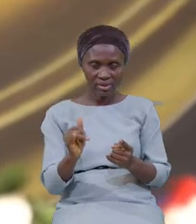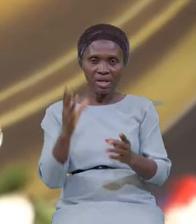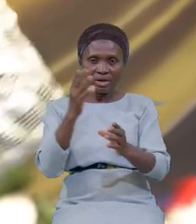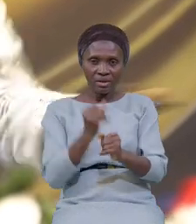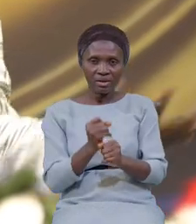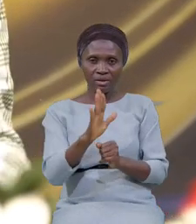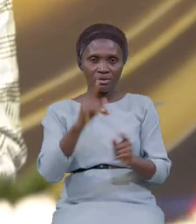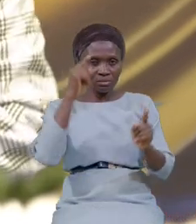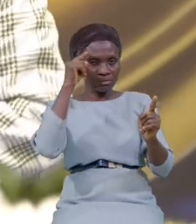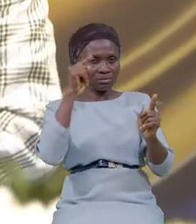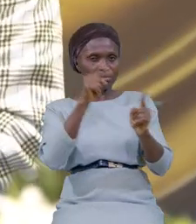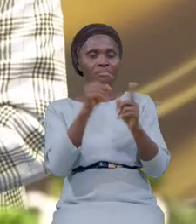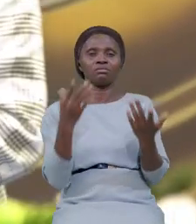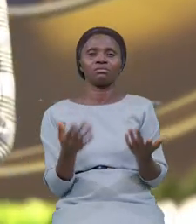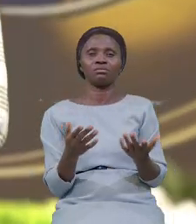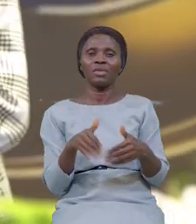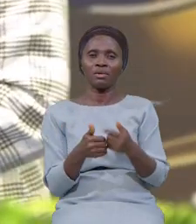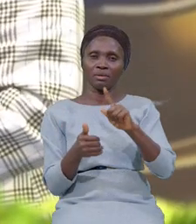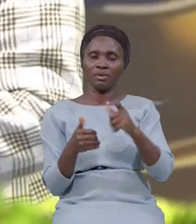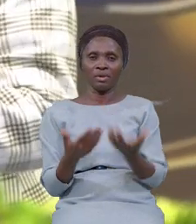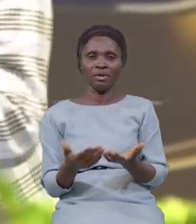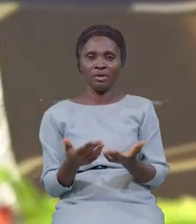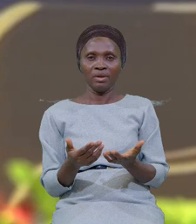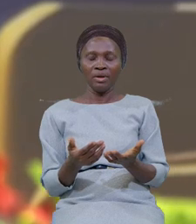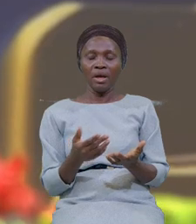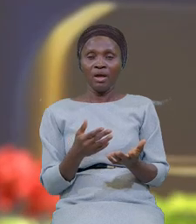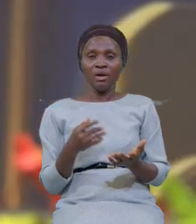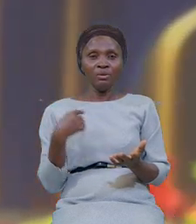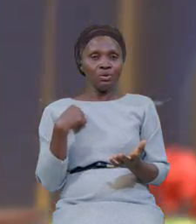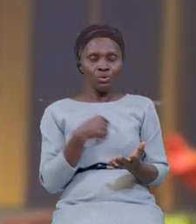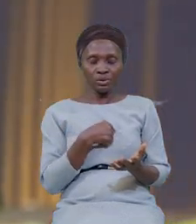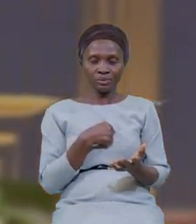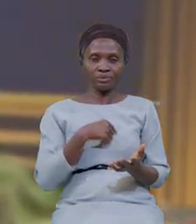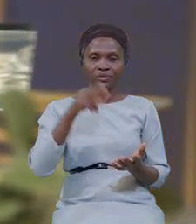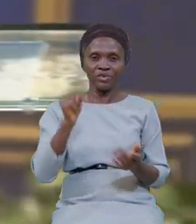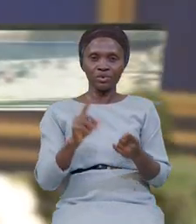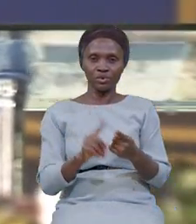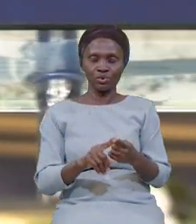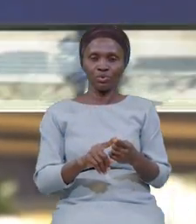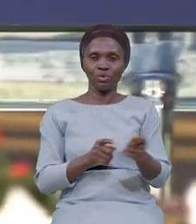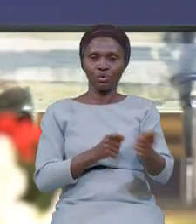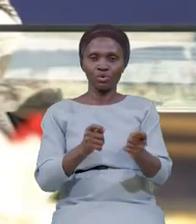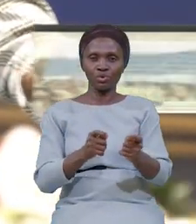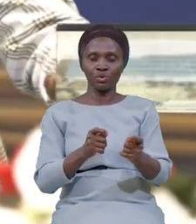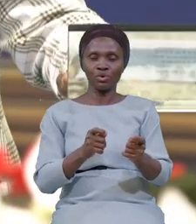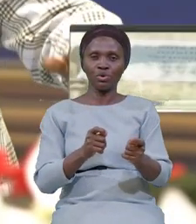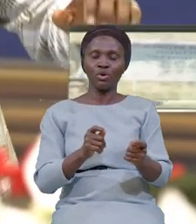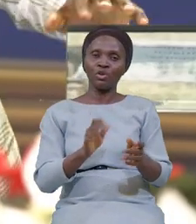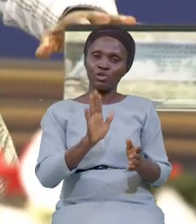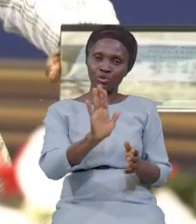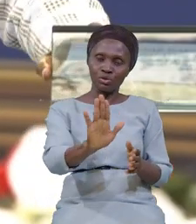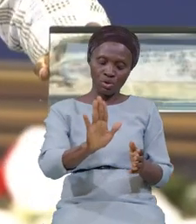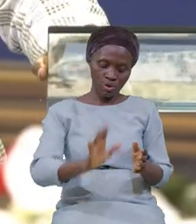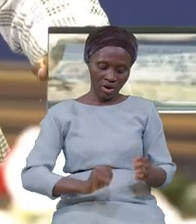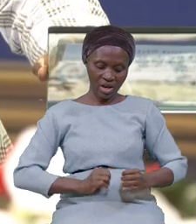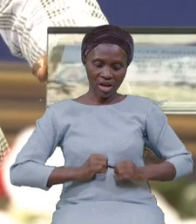do, living how others live, and emotion. You have to control your emotion. And if you can't